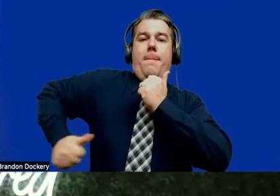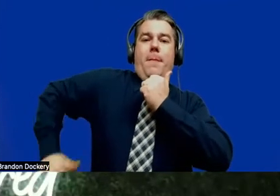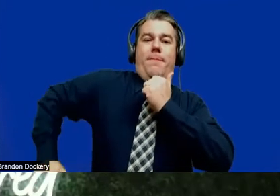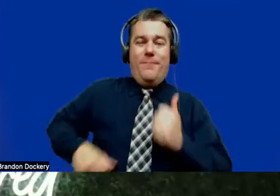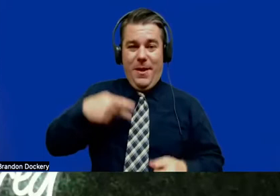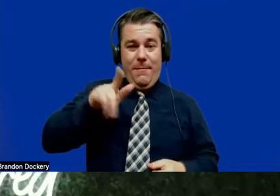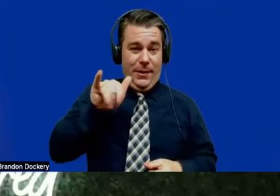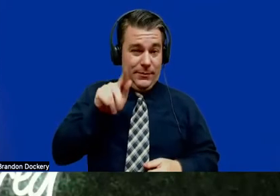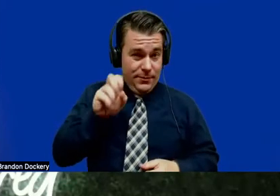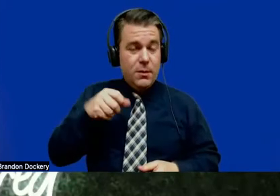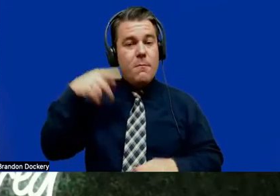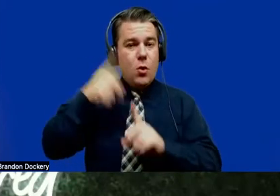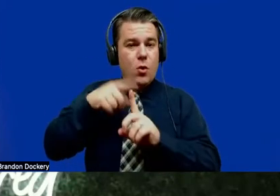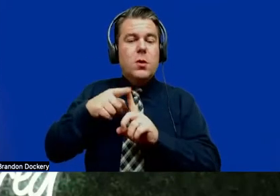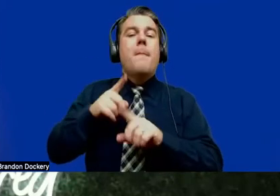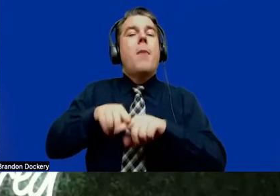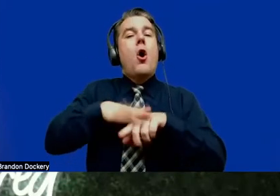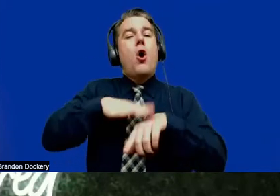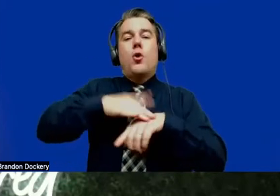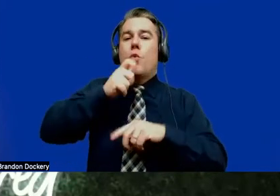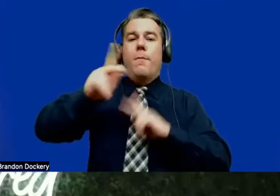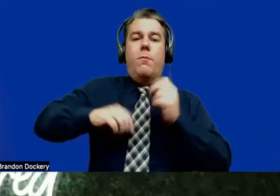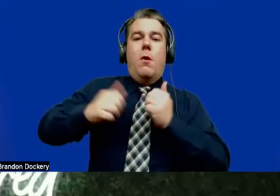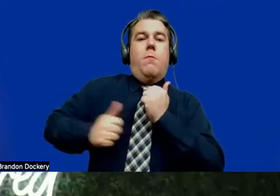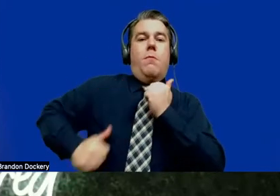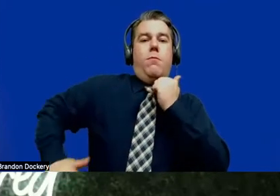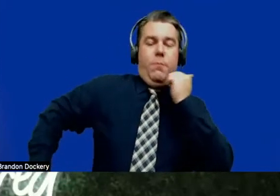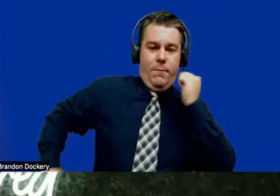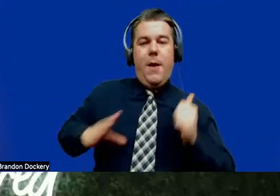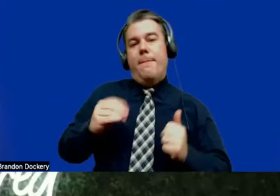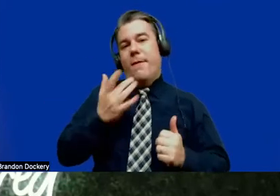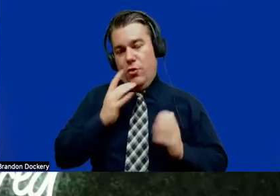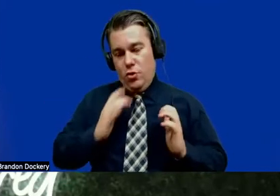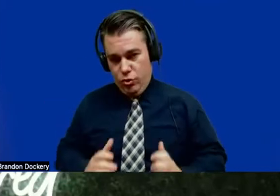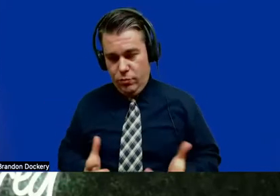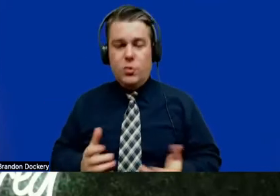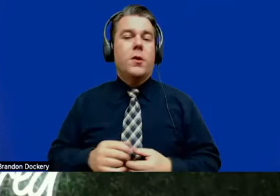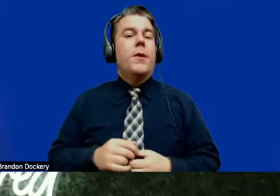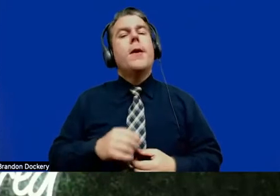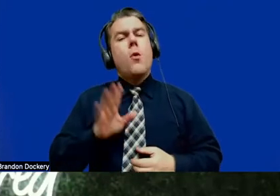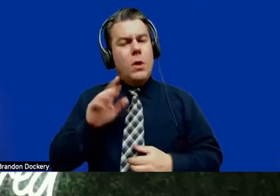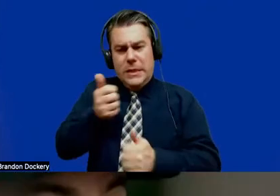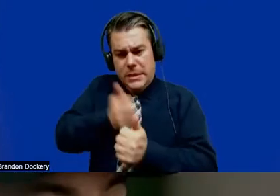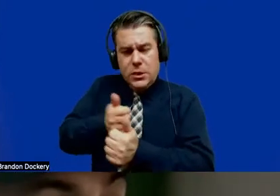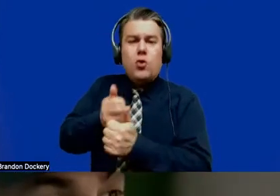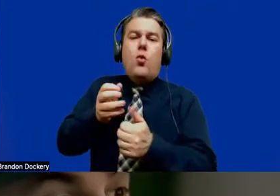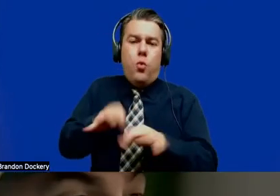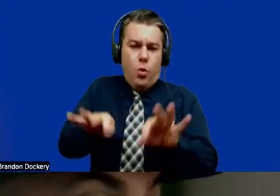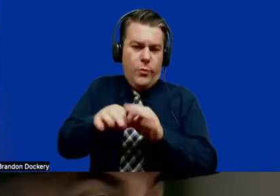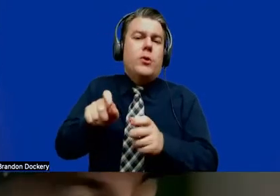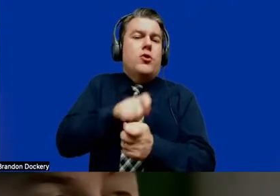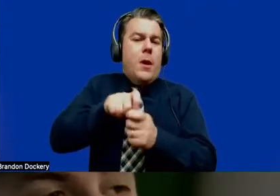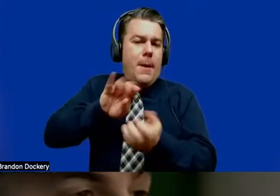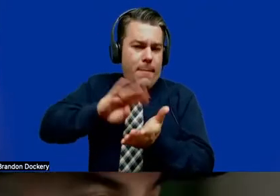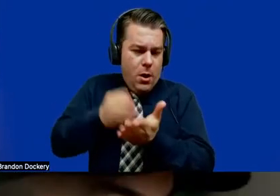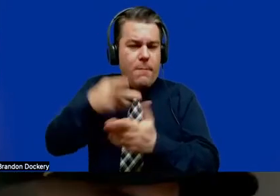off of your downline ambassadors and preferred customers. Each one of those is going to be worth a certain amount of Plexus Points based on their PV.